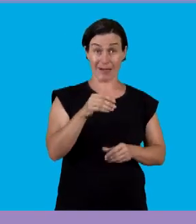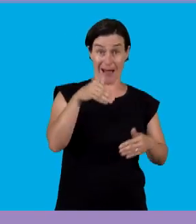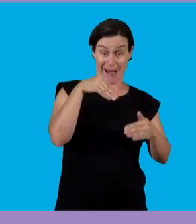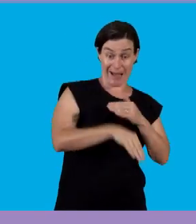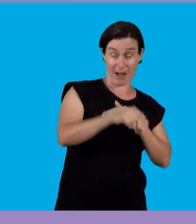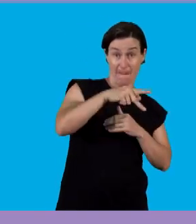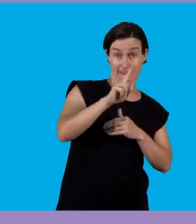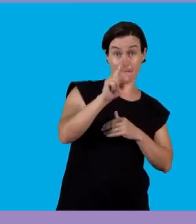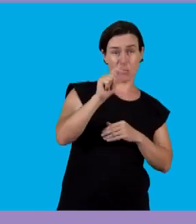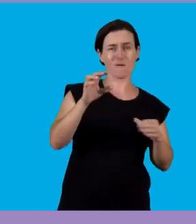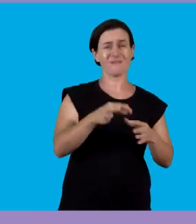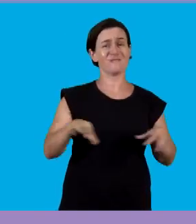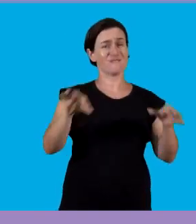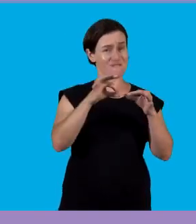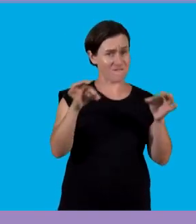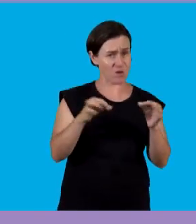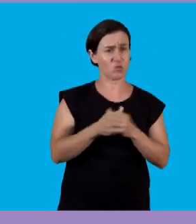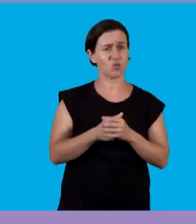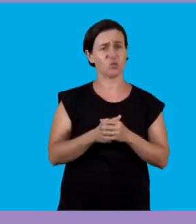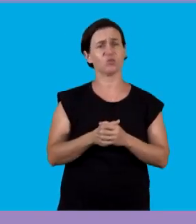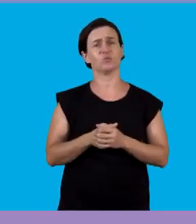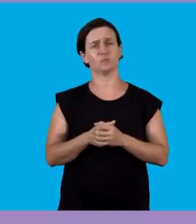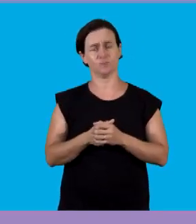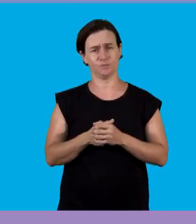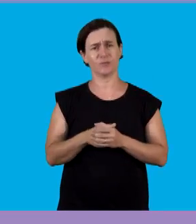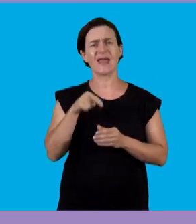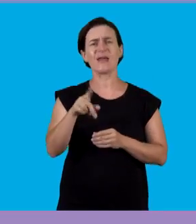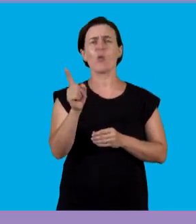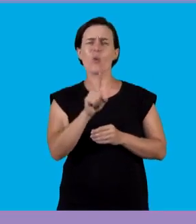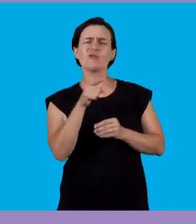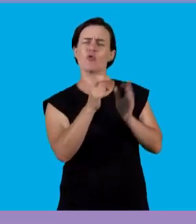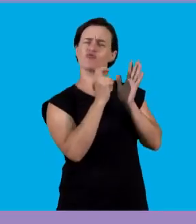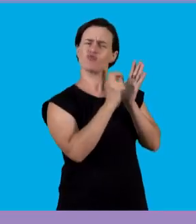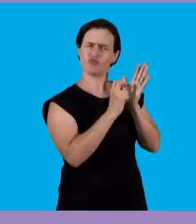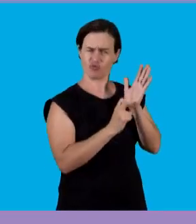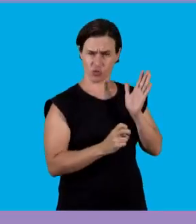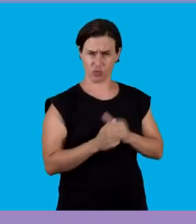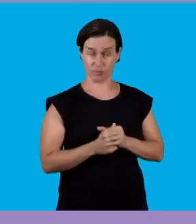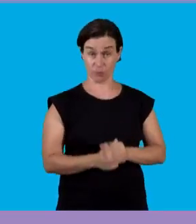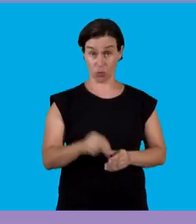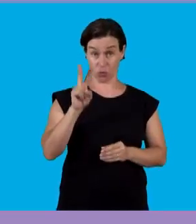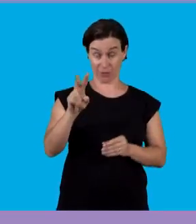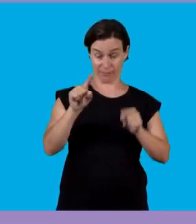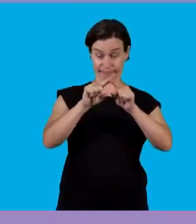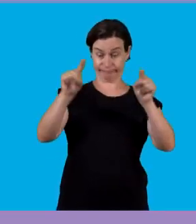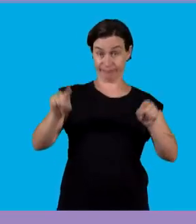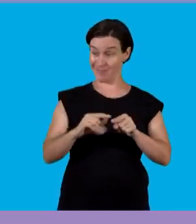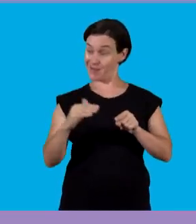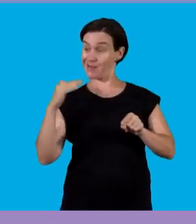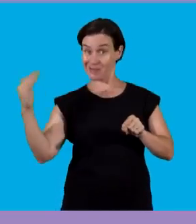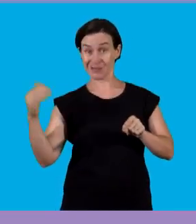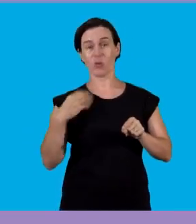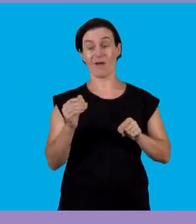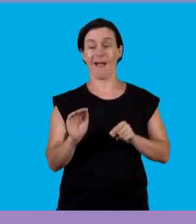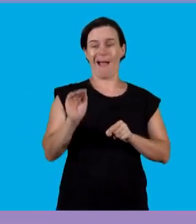an equation. So we are given the output values in this flow